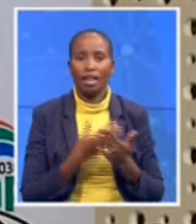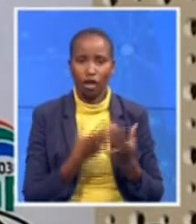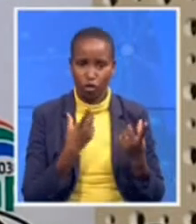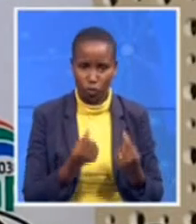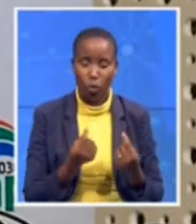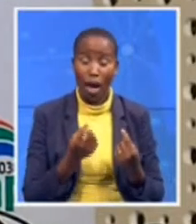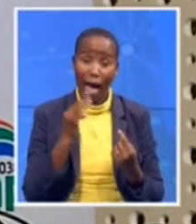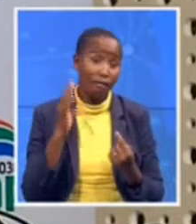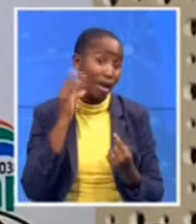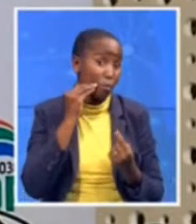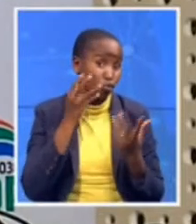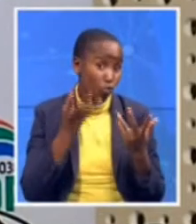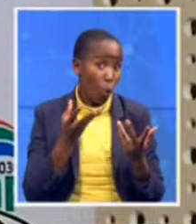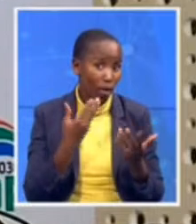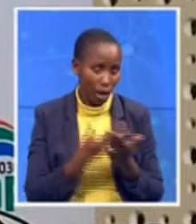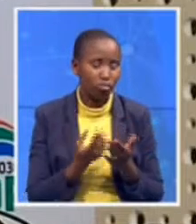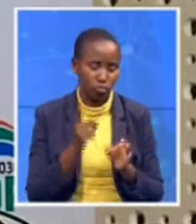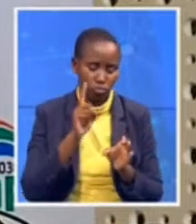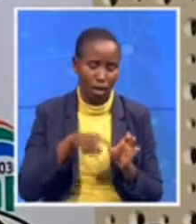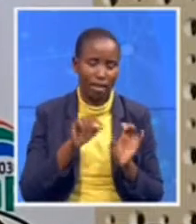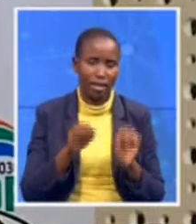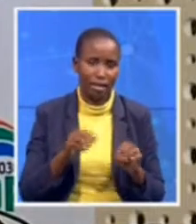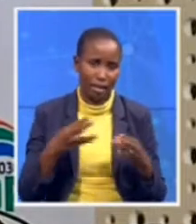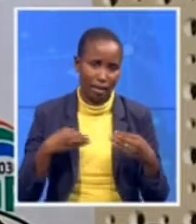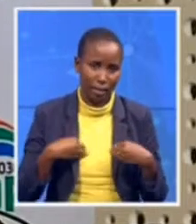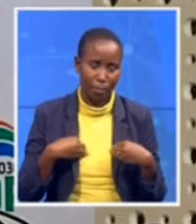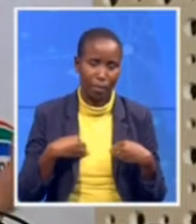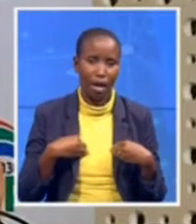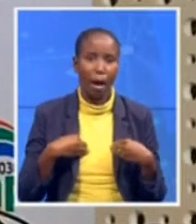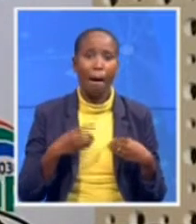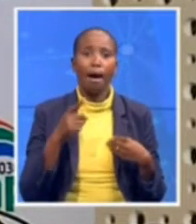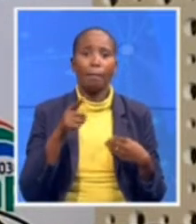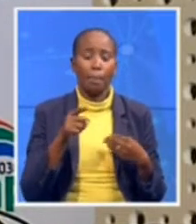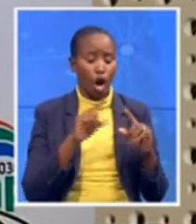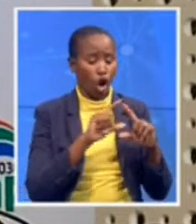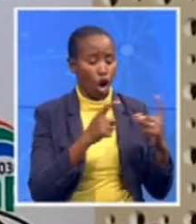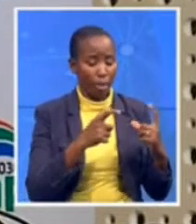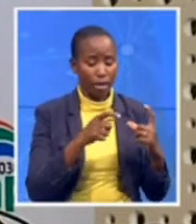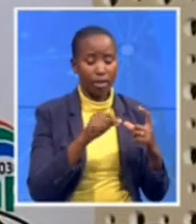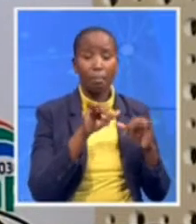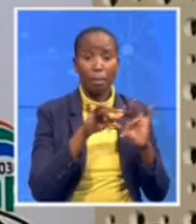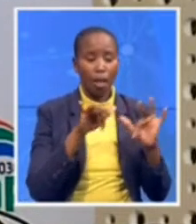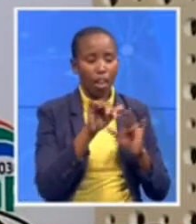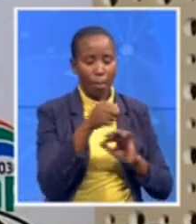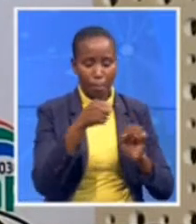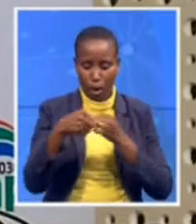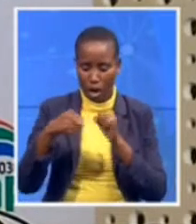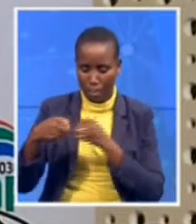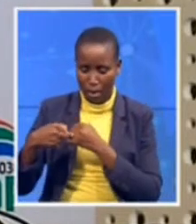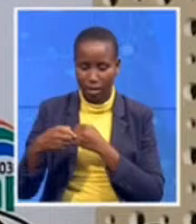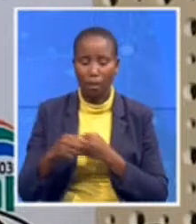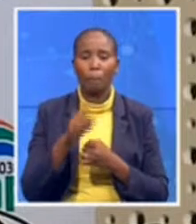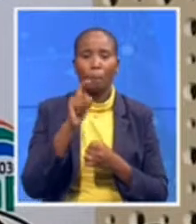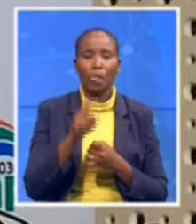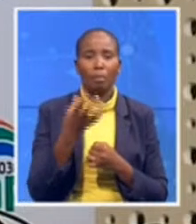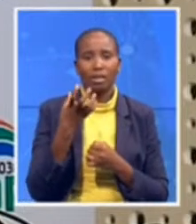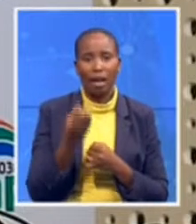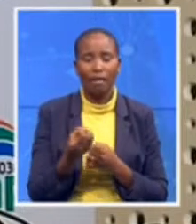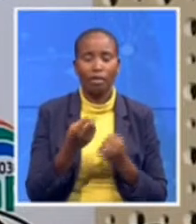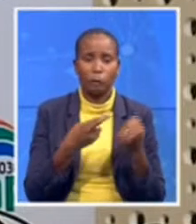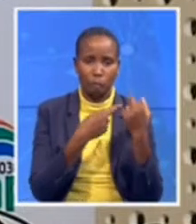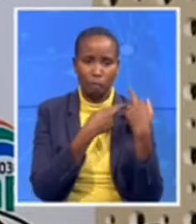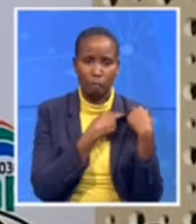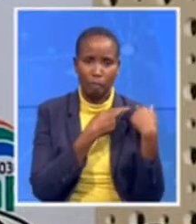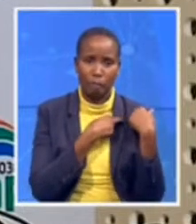of the enforcement committee have been appointed, they're going to have that level of capacity, and let's don't disregard the fact that the chairperson is going to